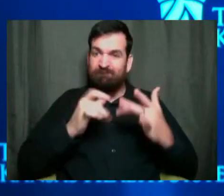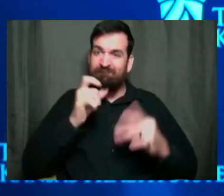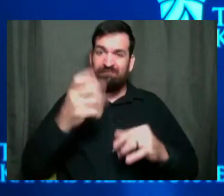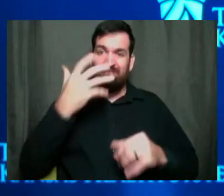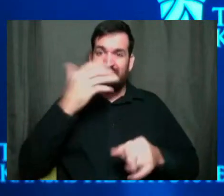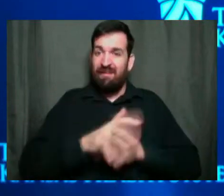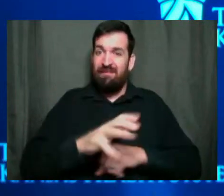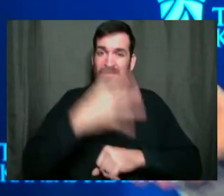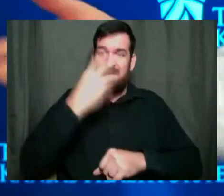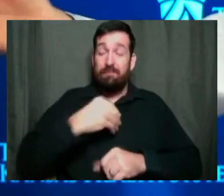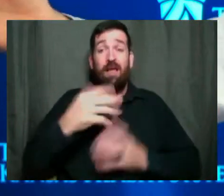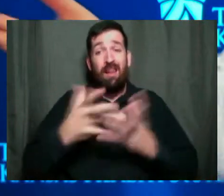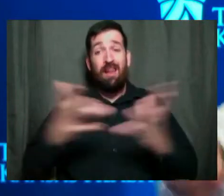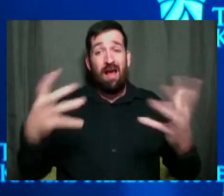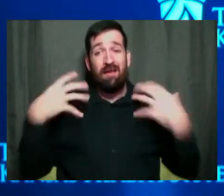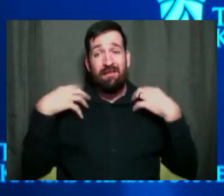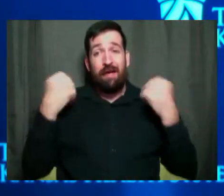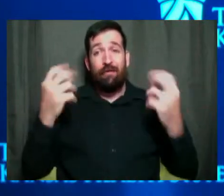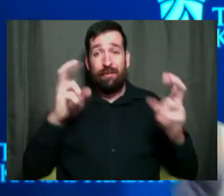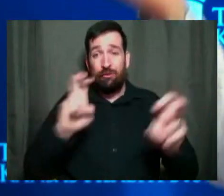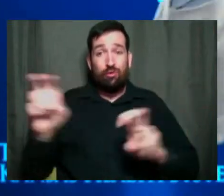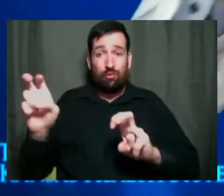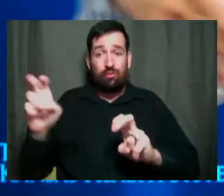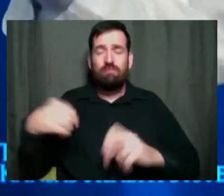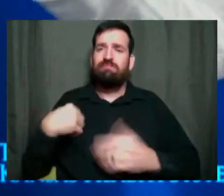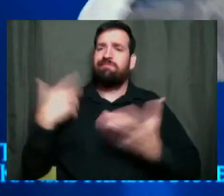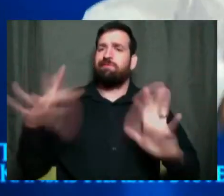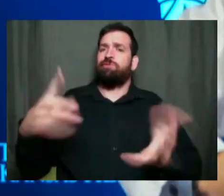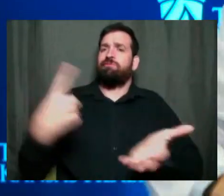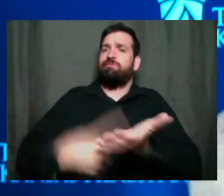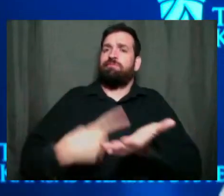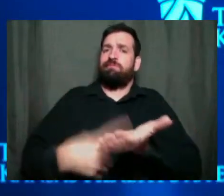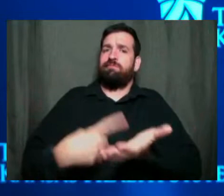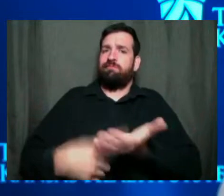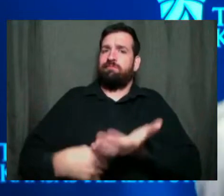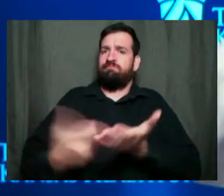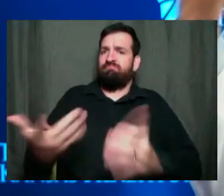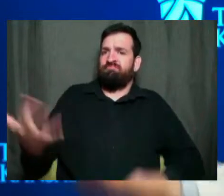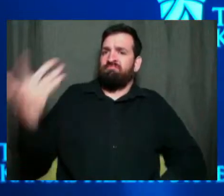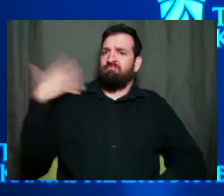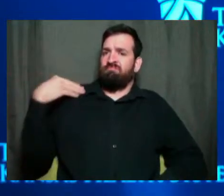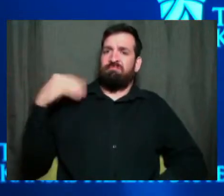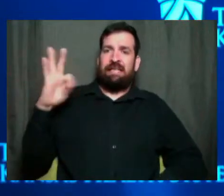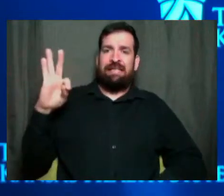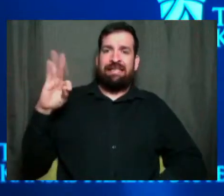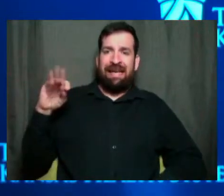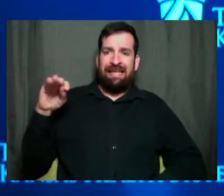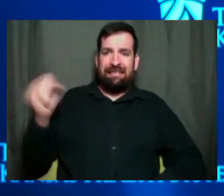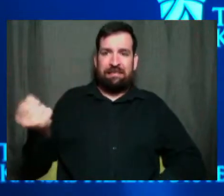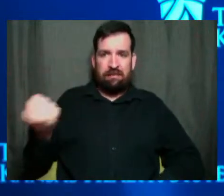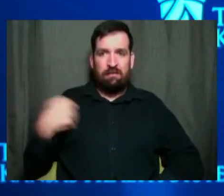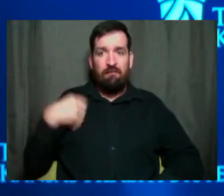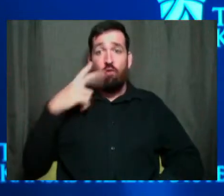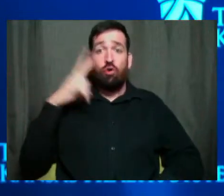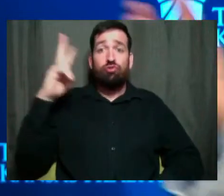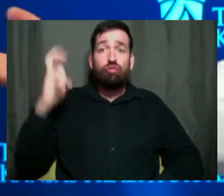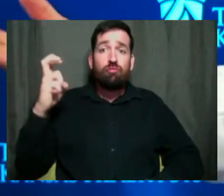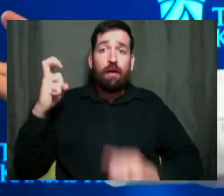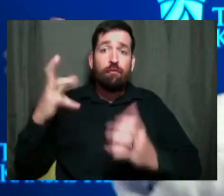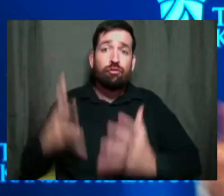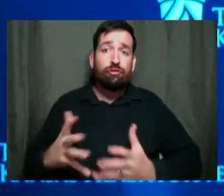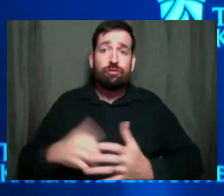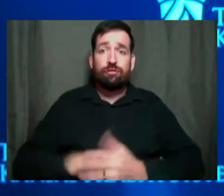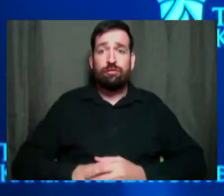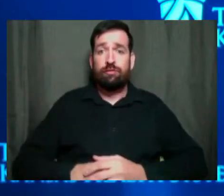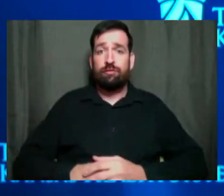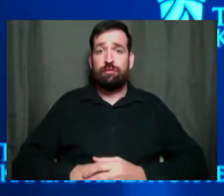So it really, we talked about it for a long back in the 90s in truck drivers, right? That's kind of where it first began. Let's